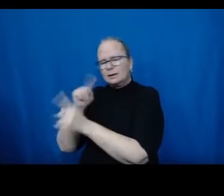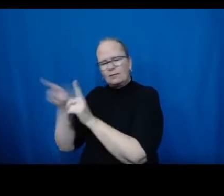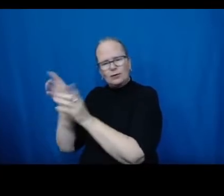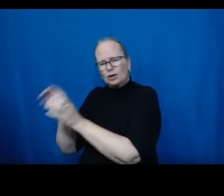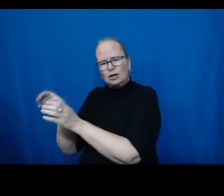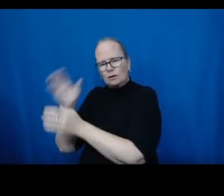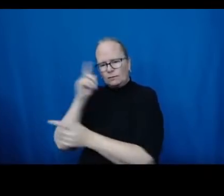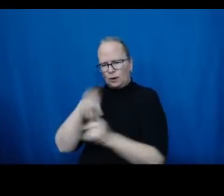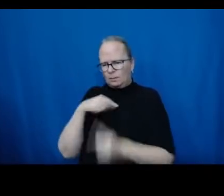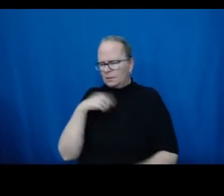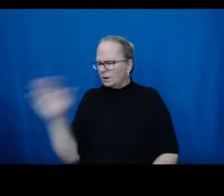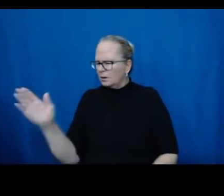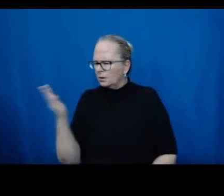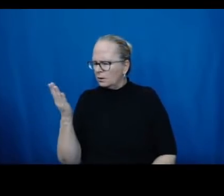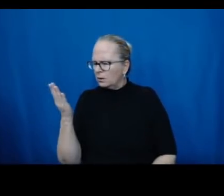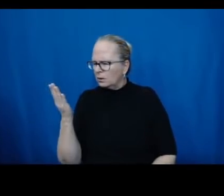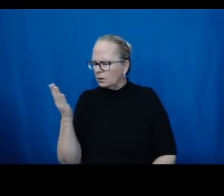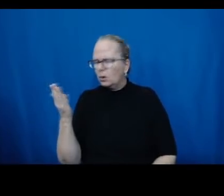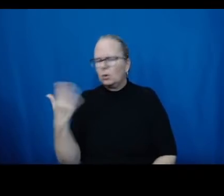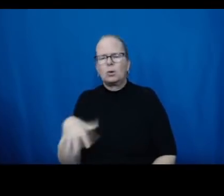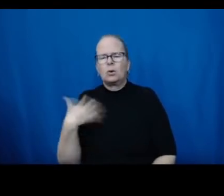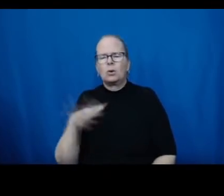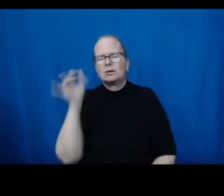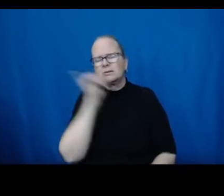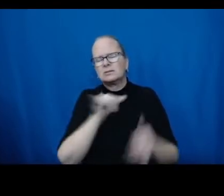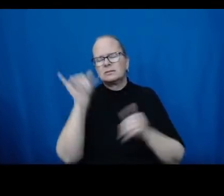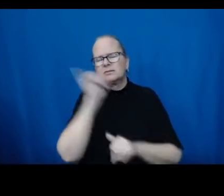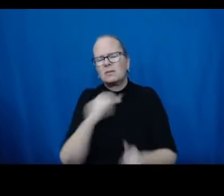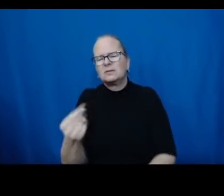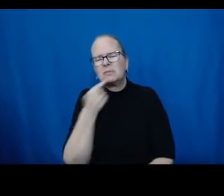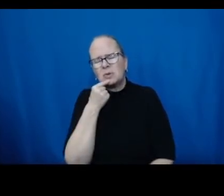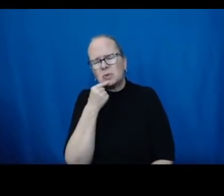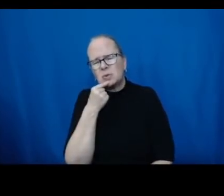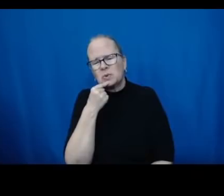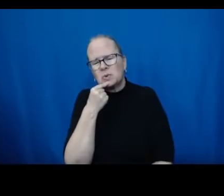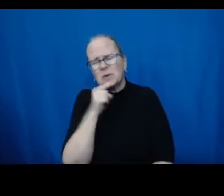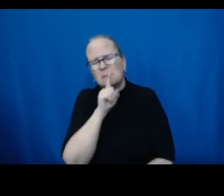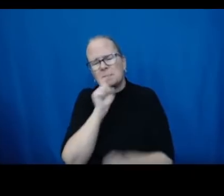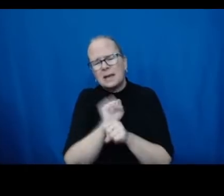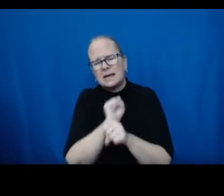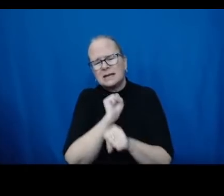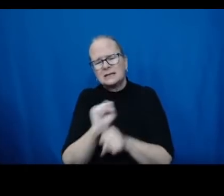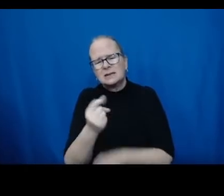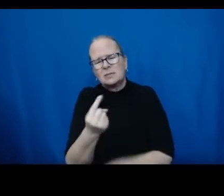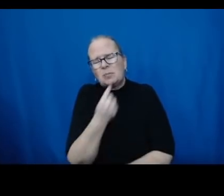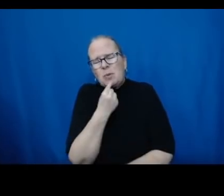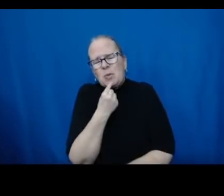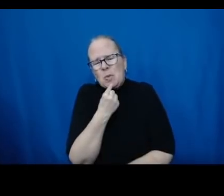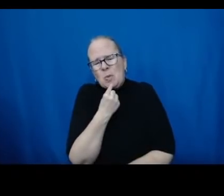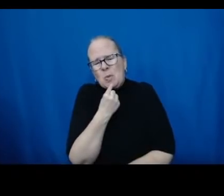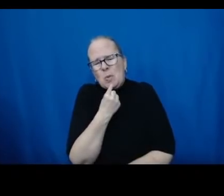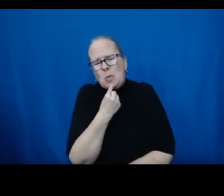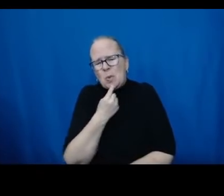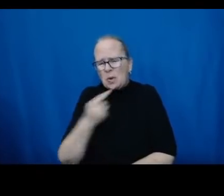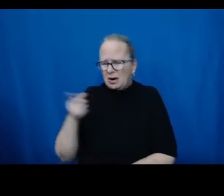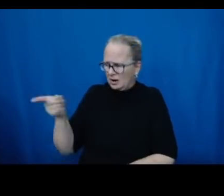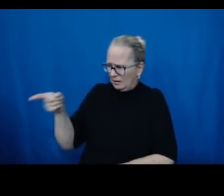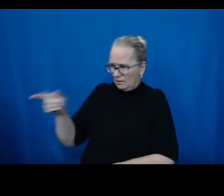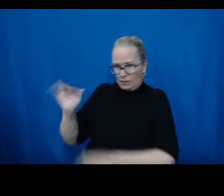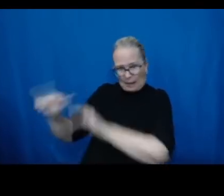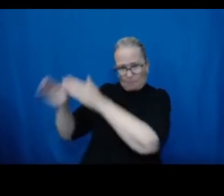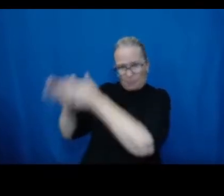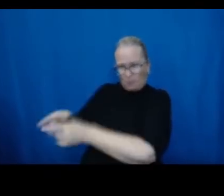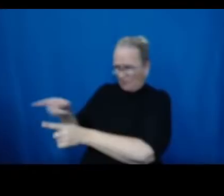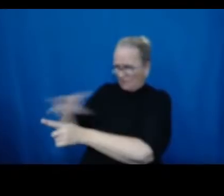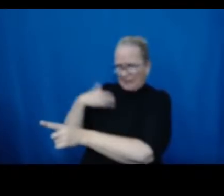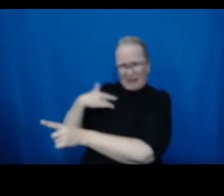what they felt, and the impact that a letter like that would have on their peers. And it just is